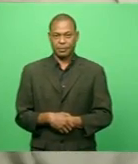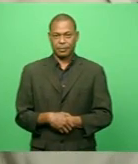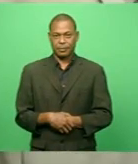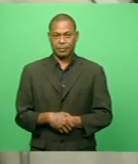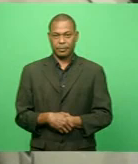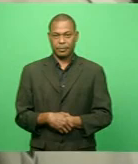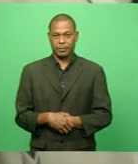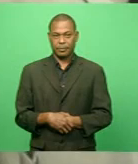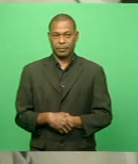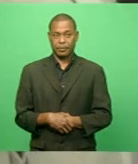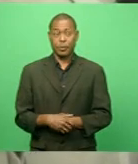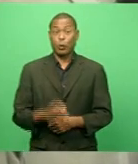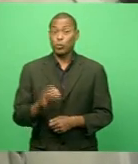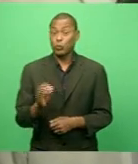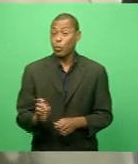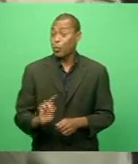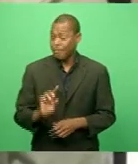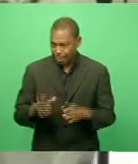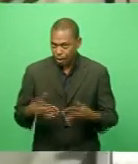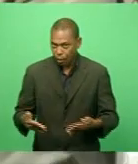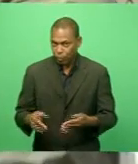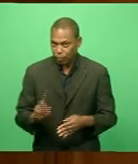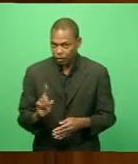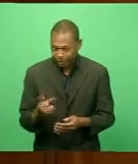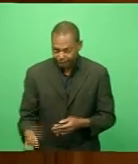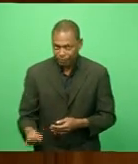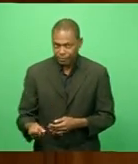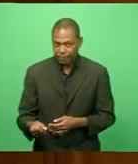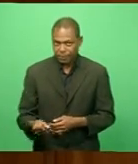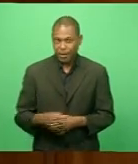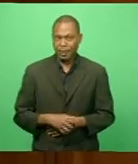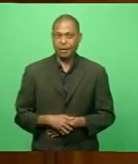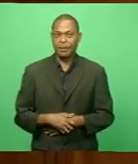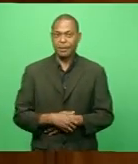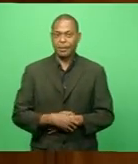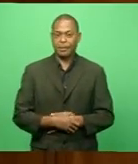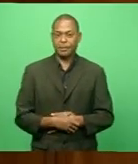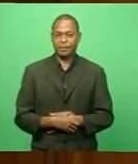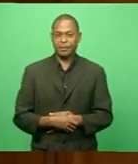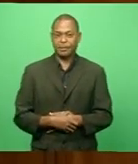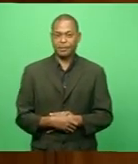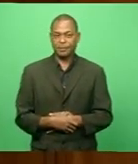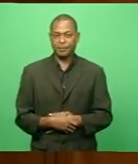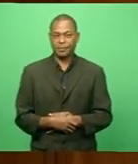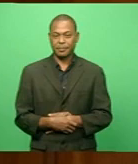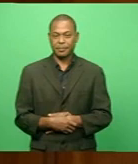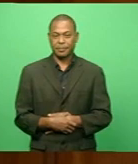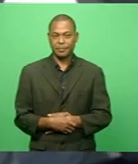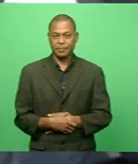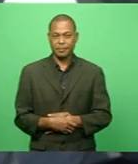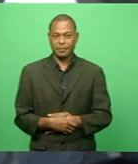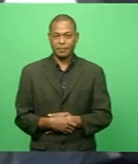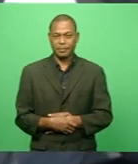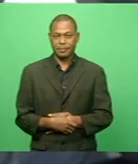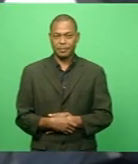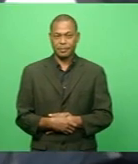are made available to our frontline workers. Ensure our frontline workers are properly remunerated for their overtime work. Lalambalavu also